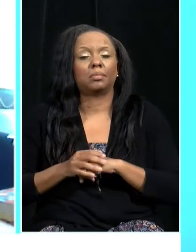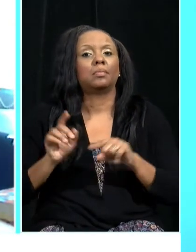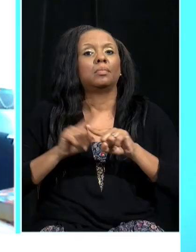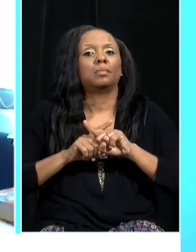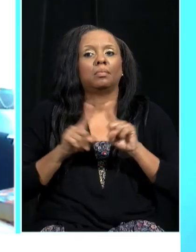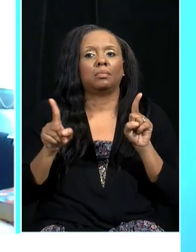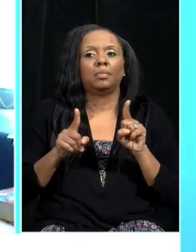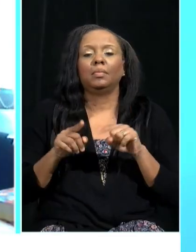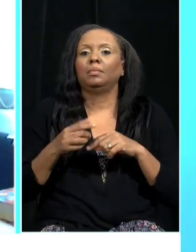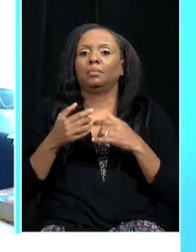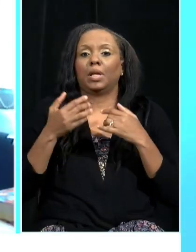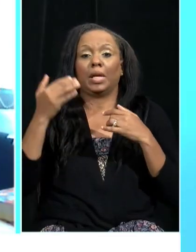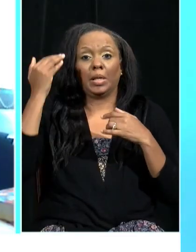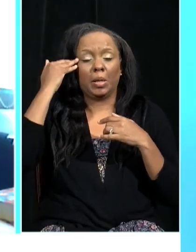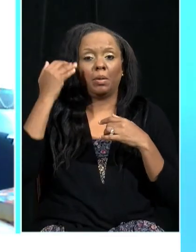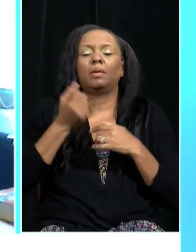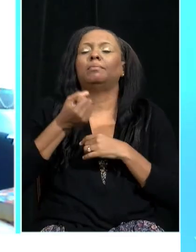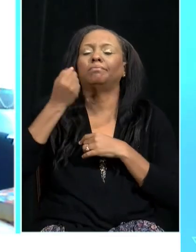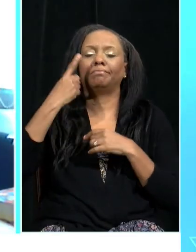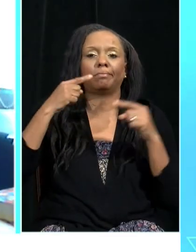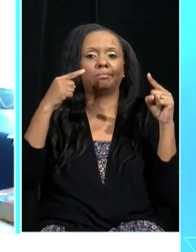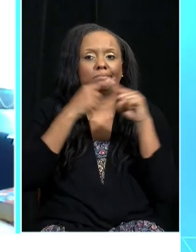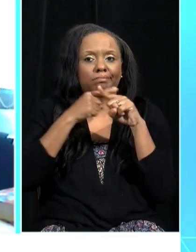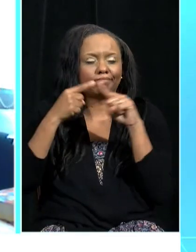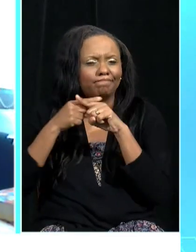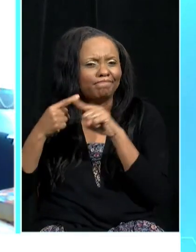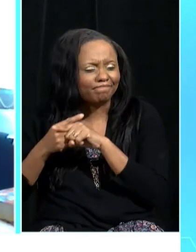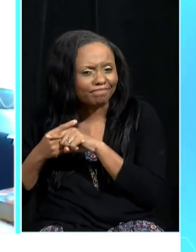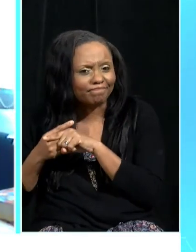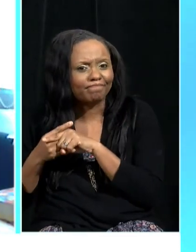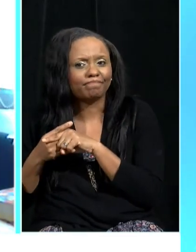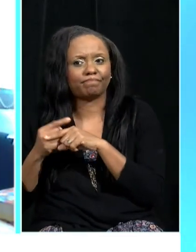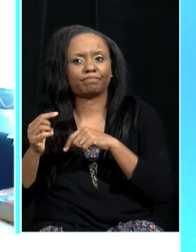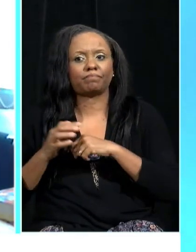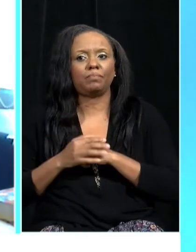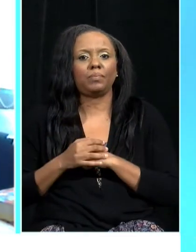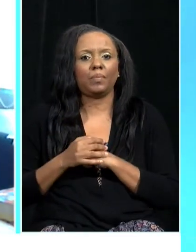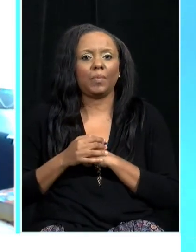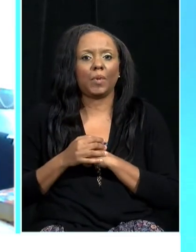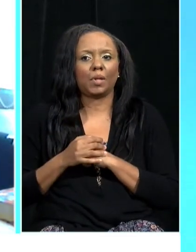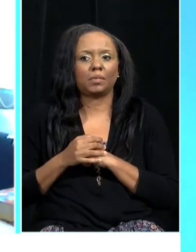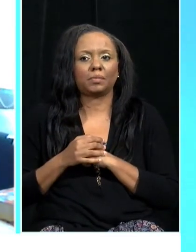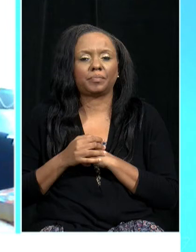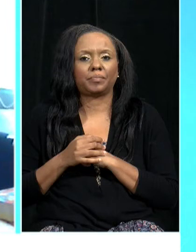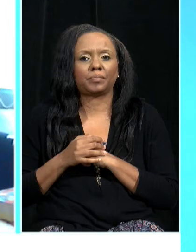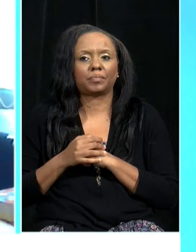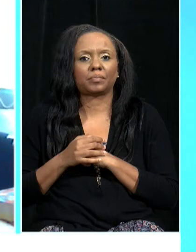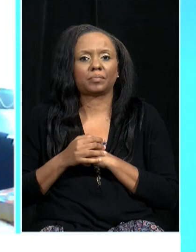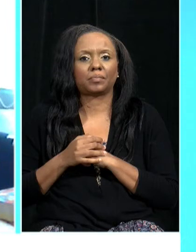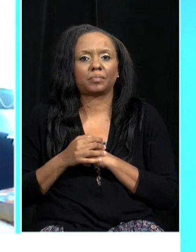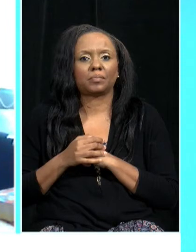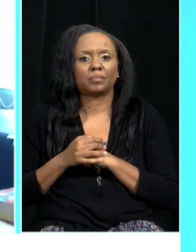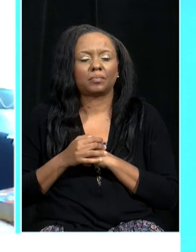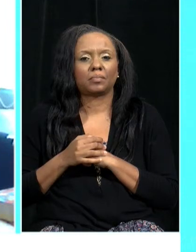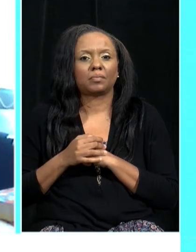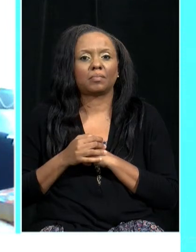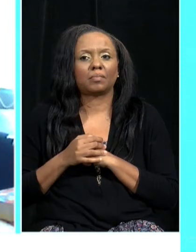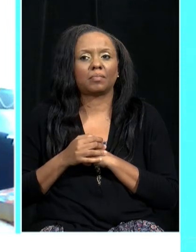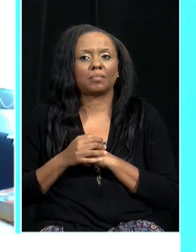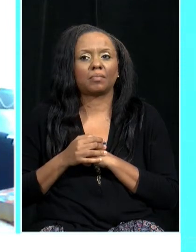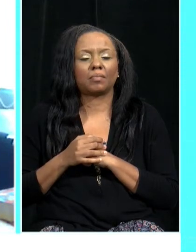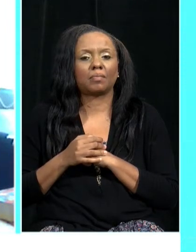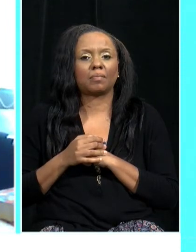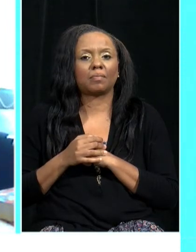and conflict-ridden to be expecting that the private sector will be the main engine of growth in